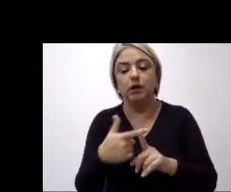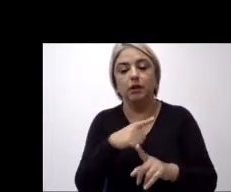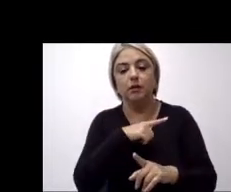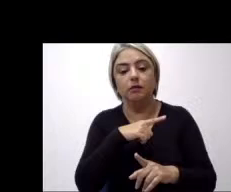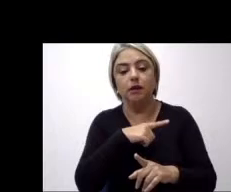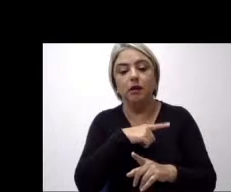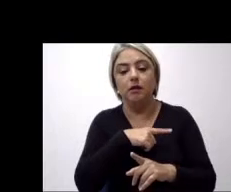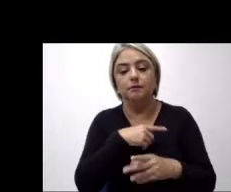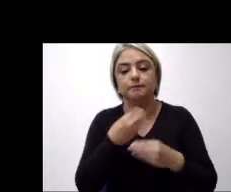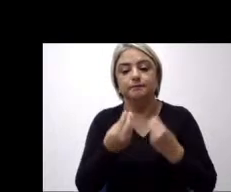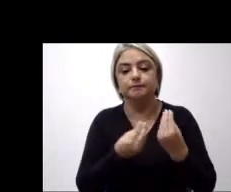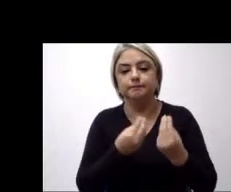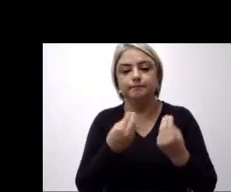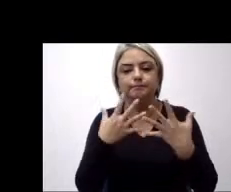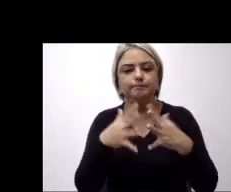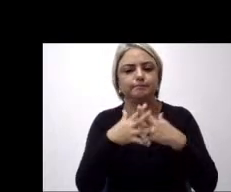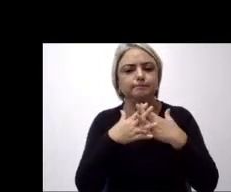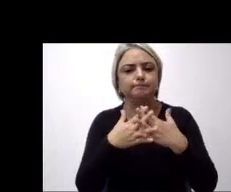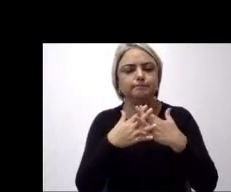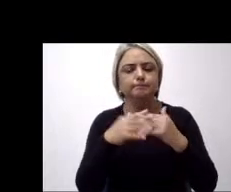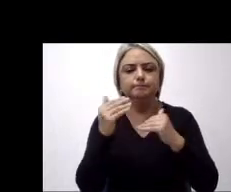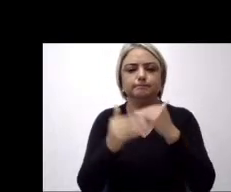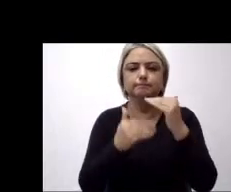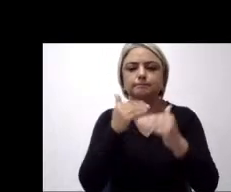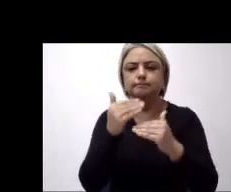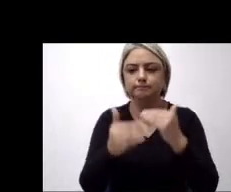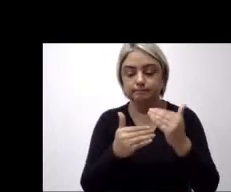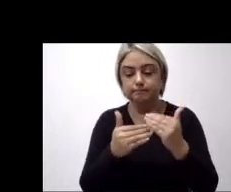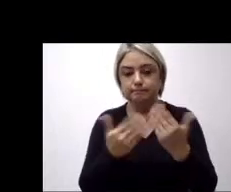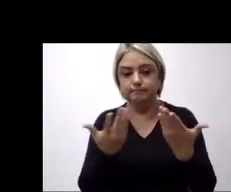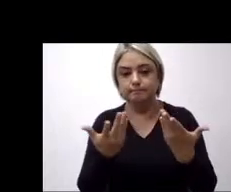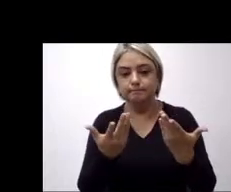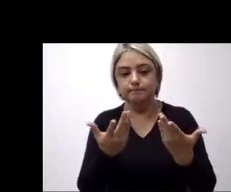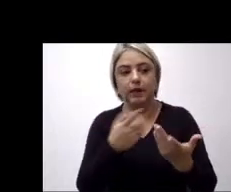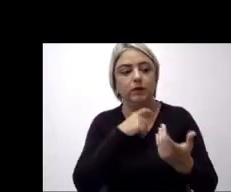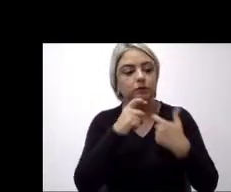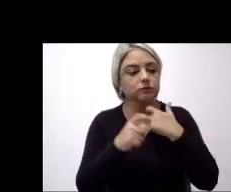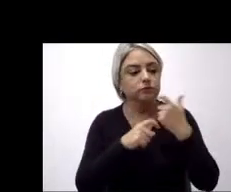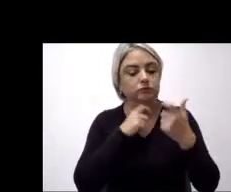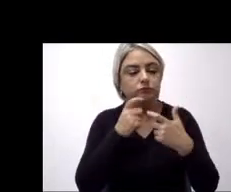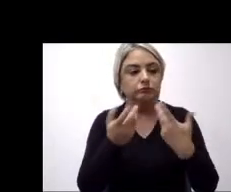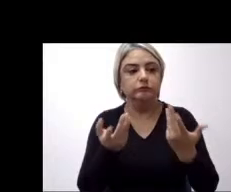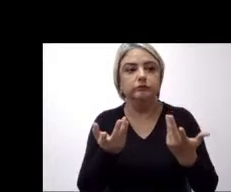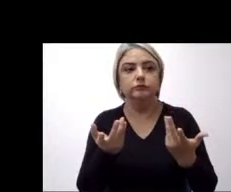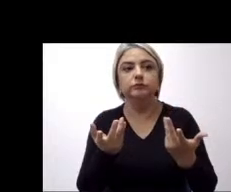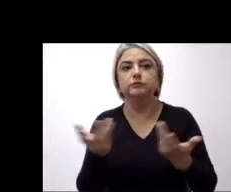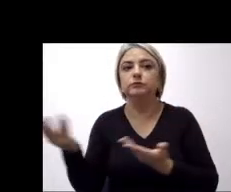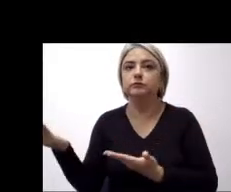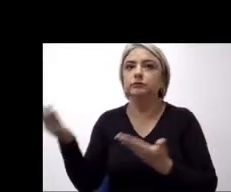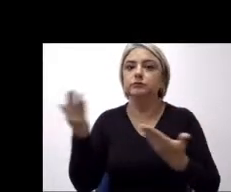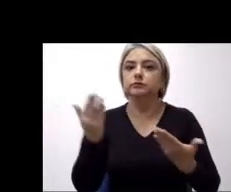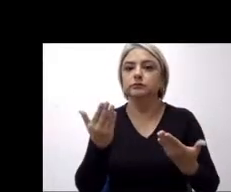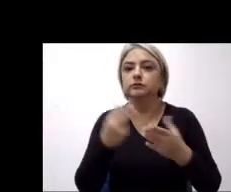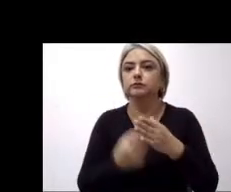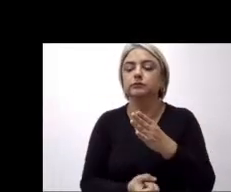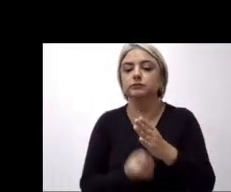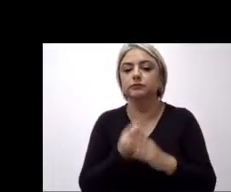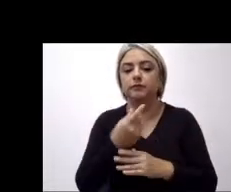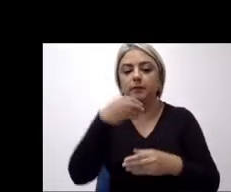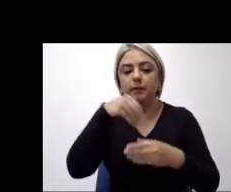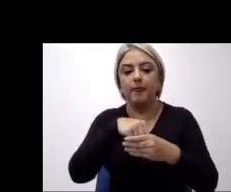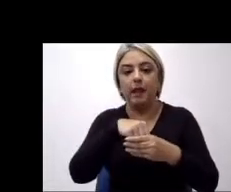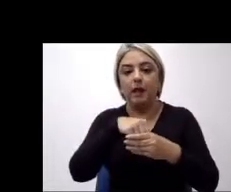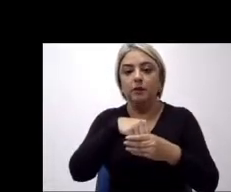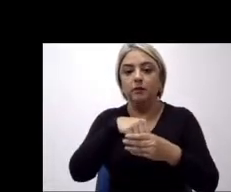the process itself that uncertainty is also come from what's happened inside the process. The second